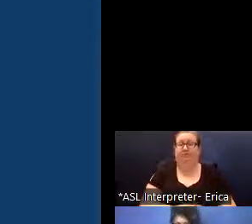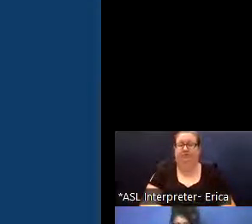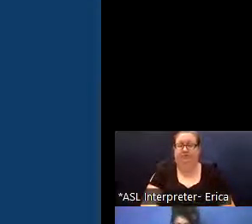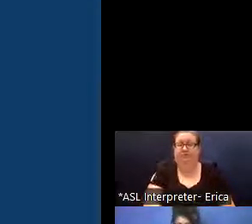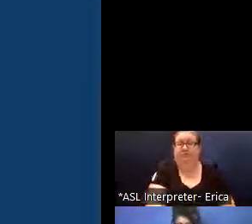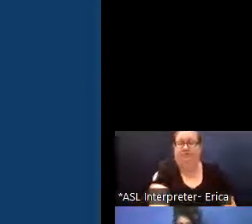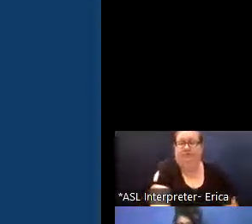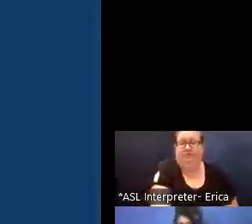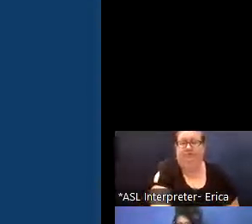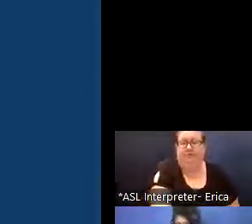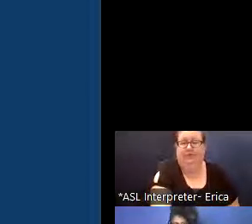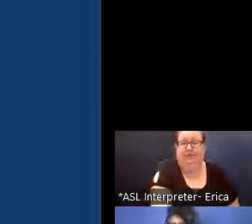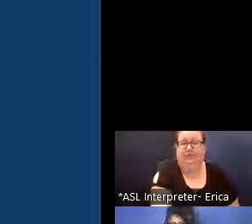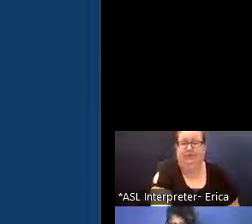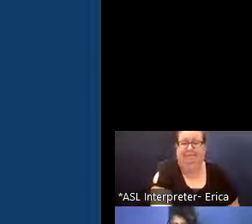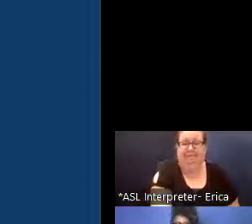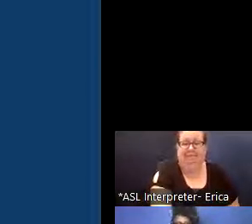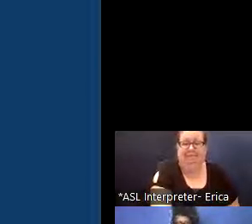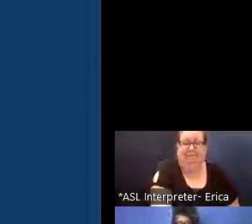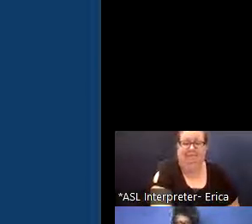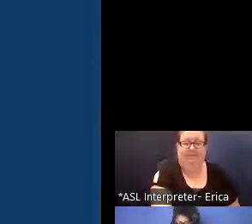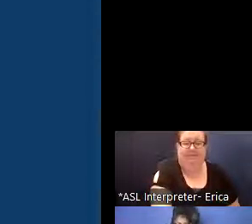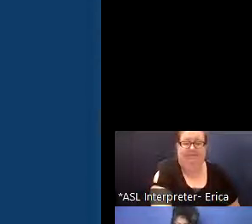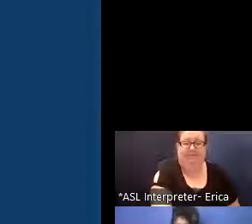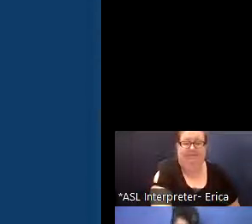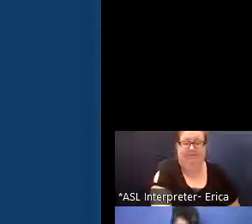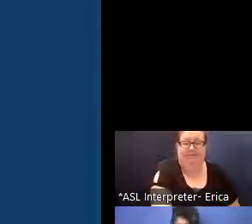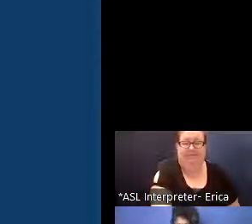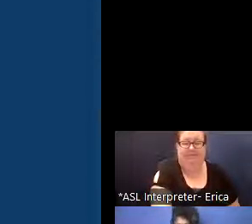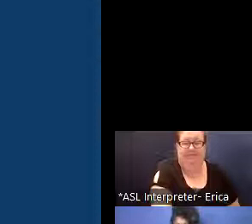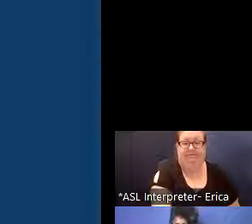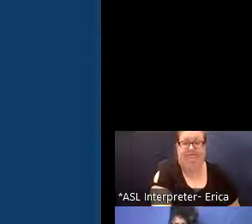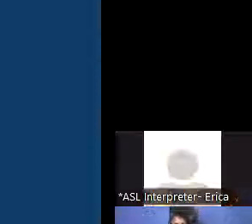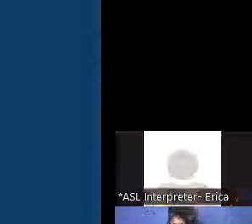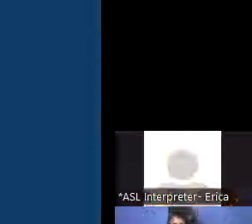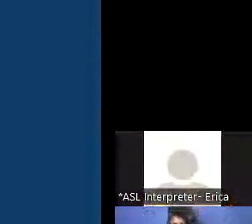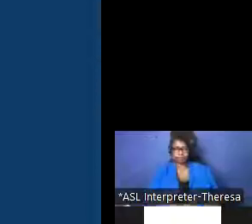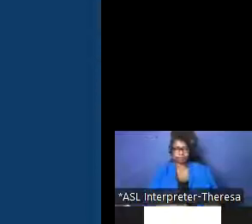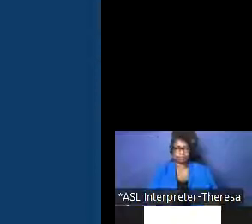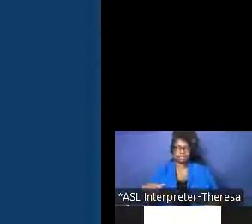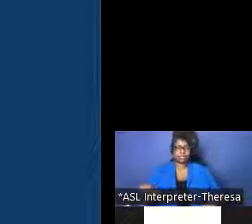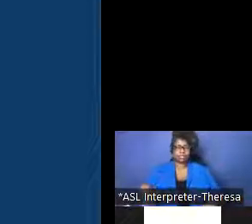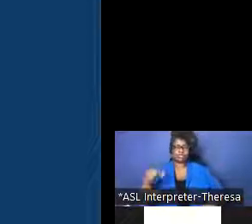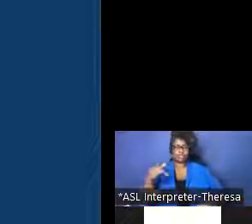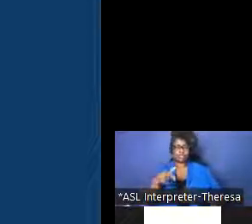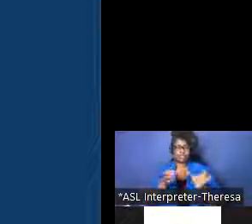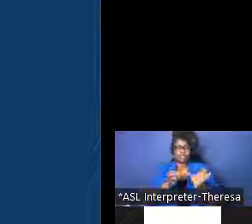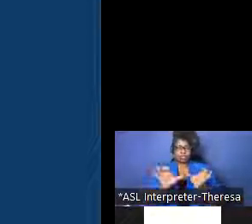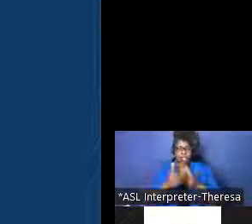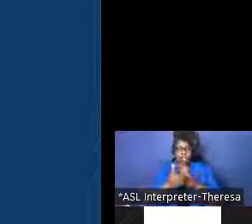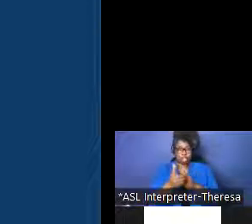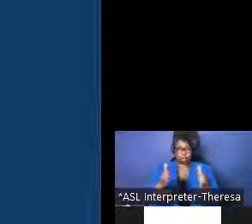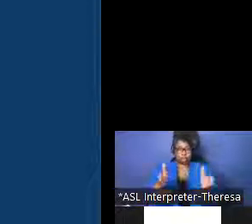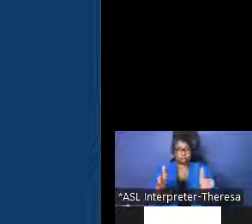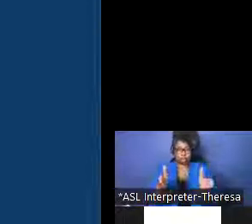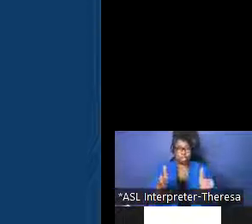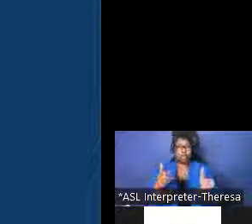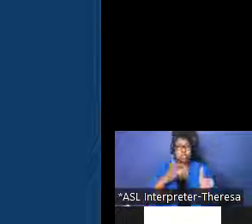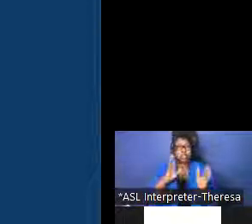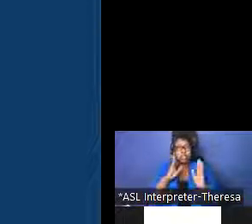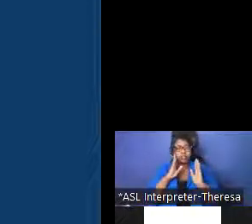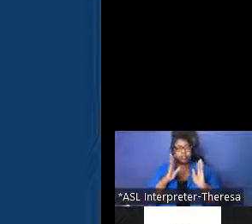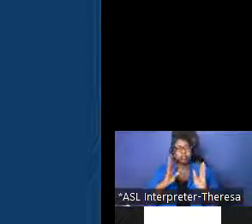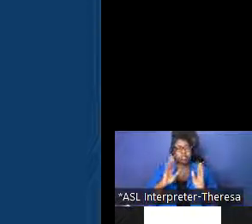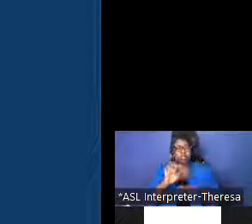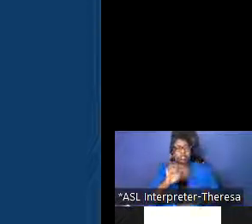Great. So let's get started. All right, so in this breakout room, we're going to be focusing on the areas of the